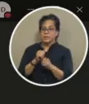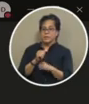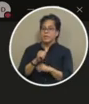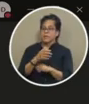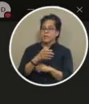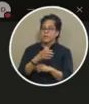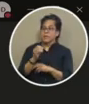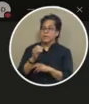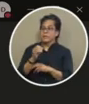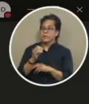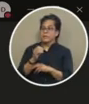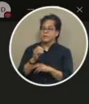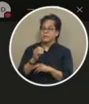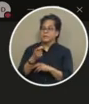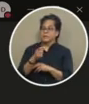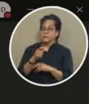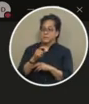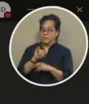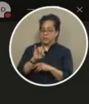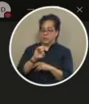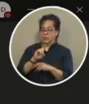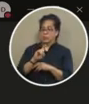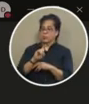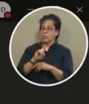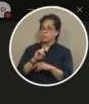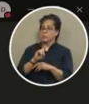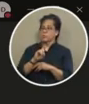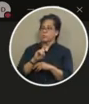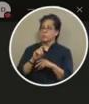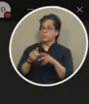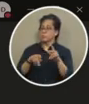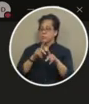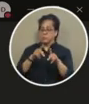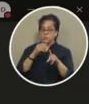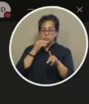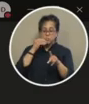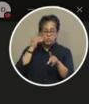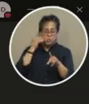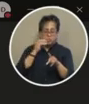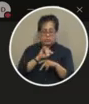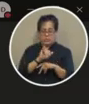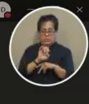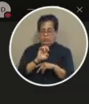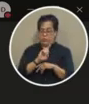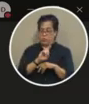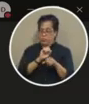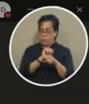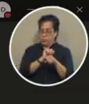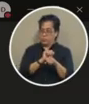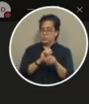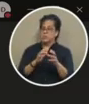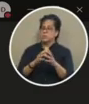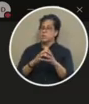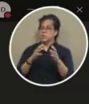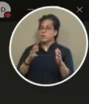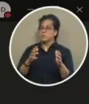landscaping and yard work on individual homes. There's been a lot